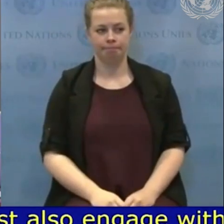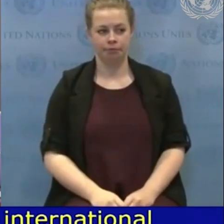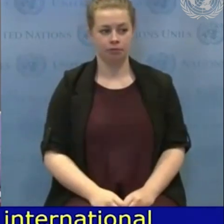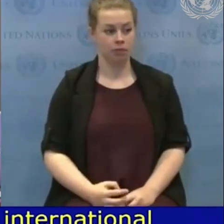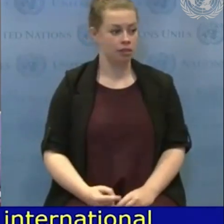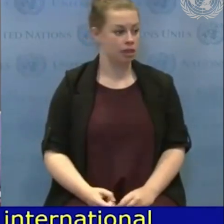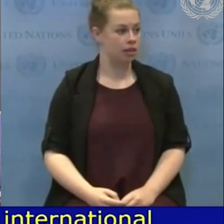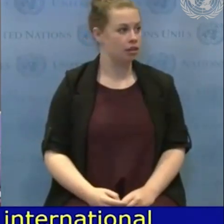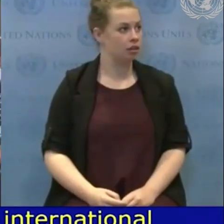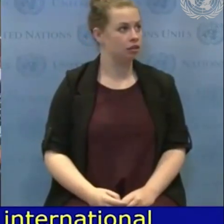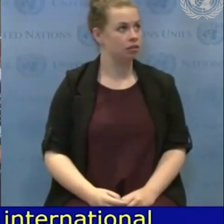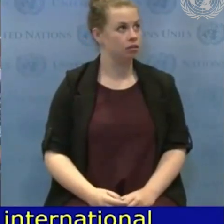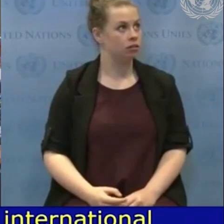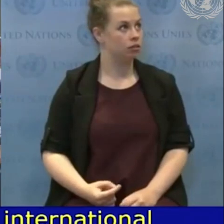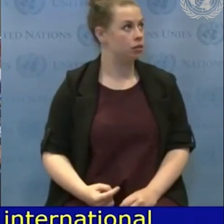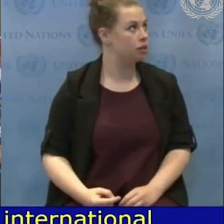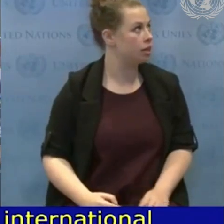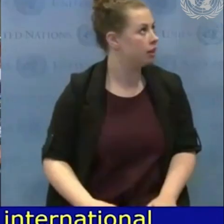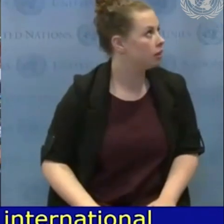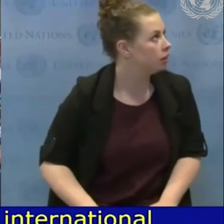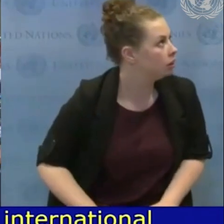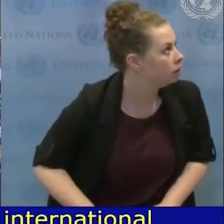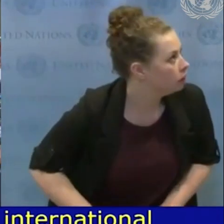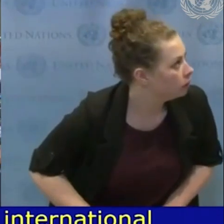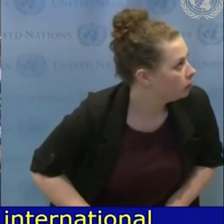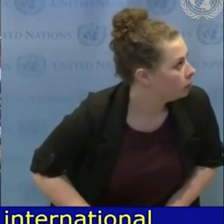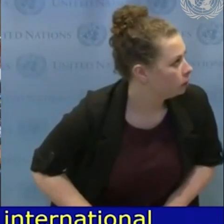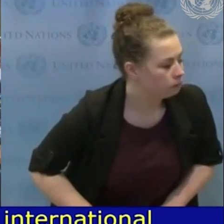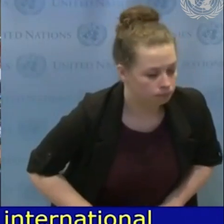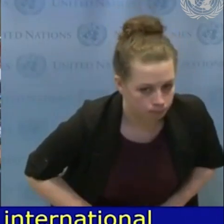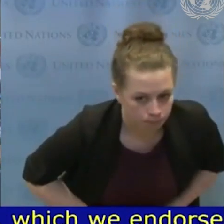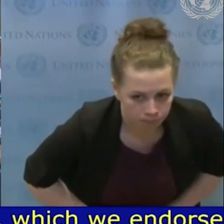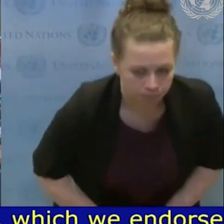I'm very sorry. NGO Major Group.